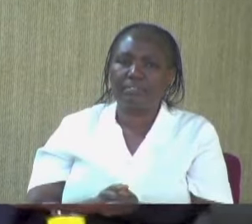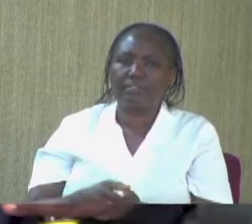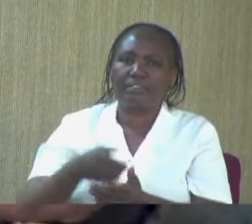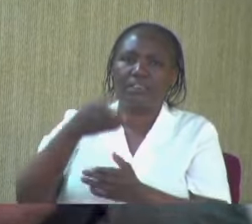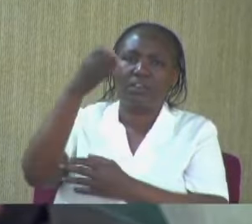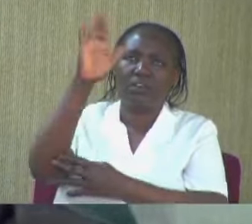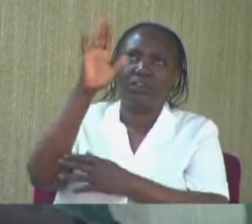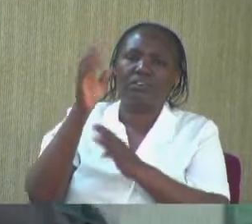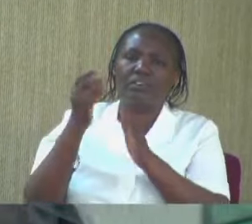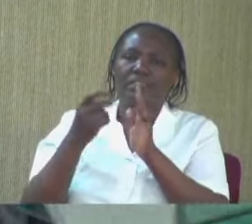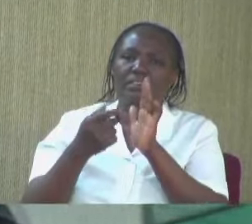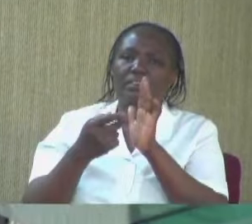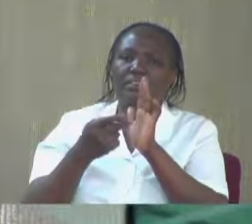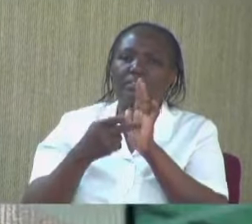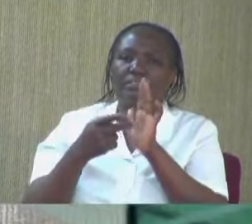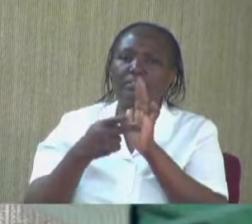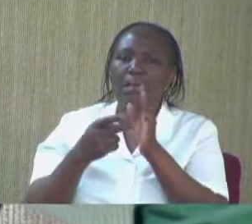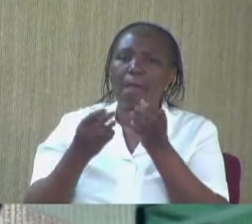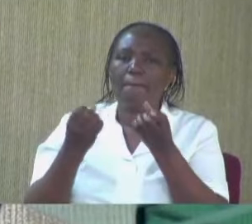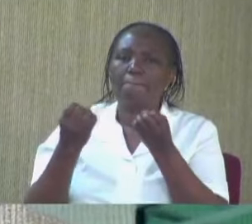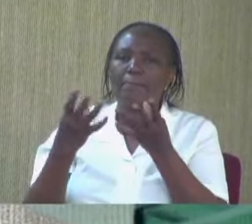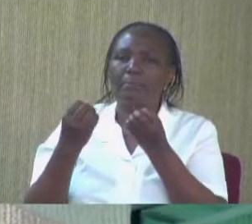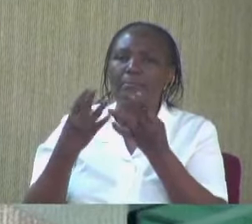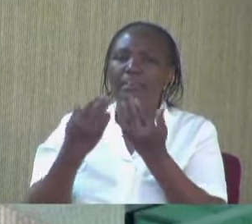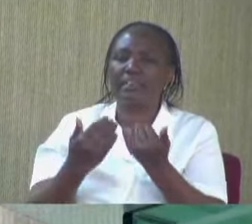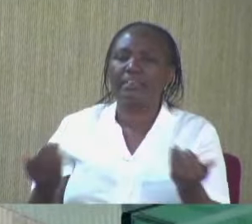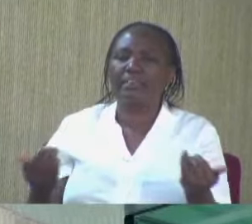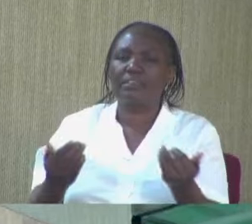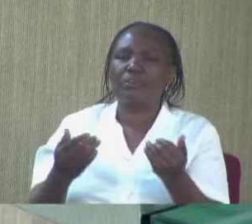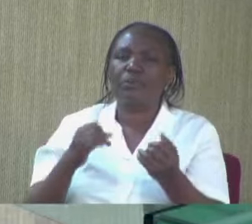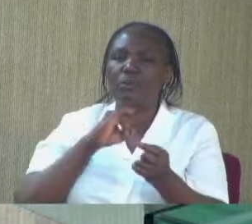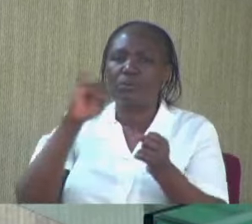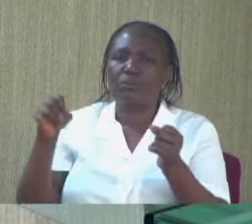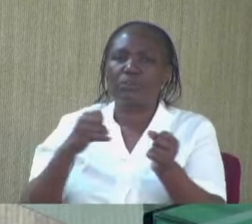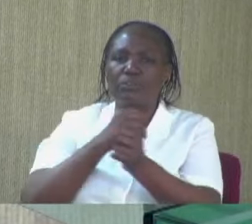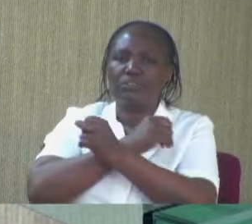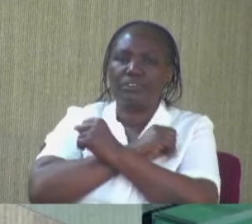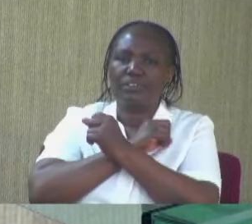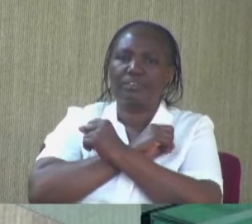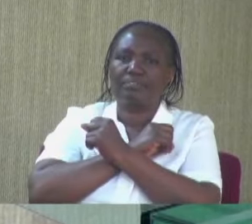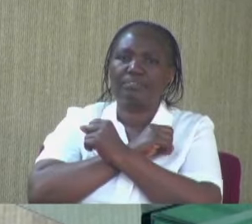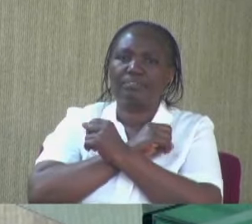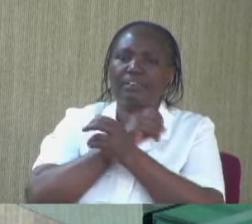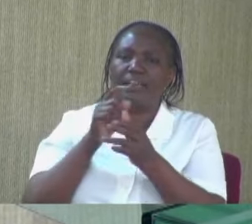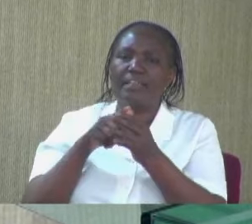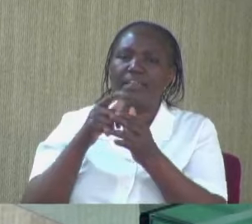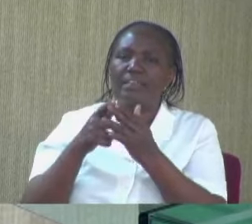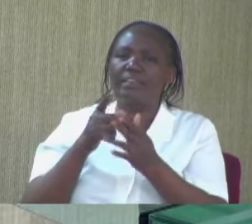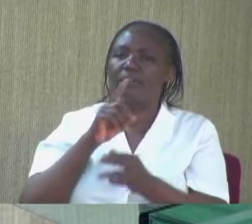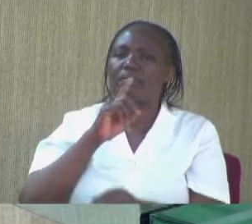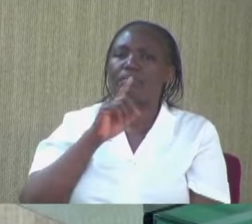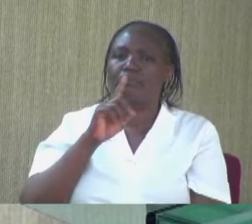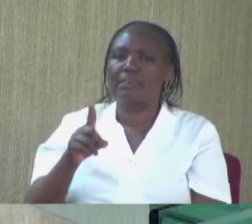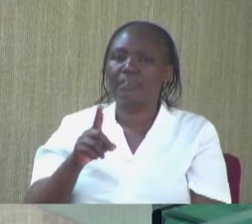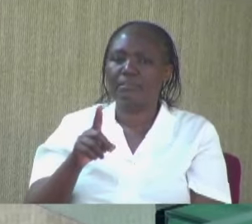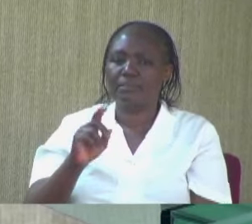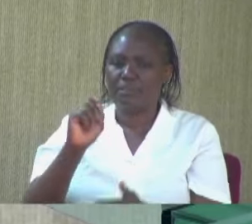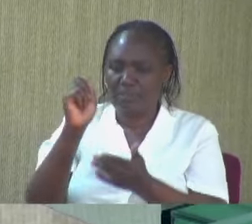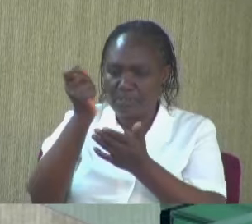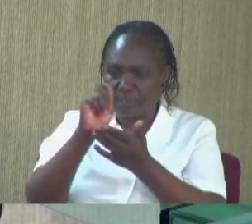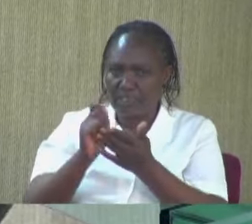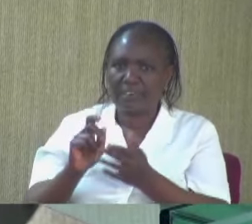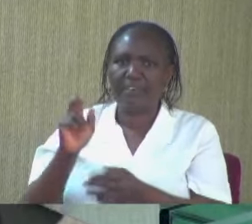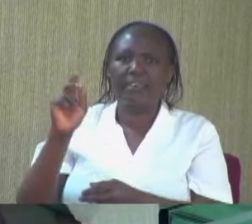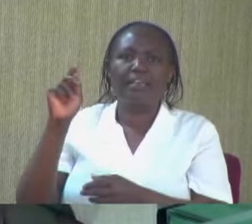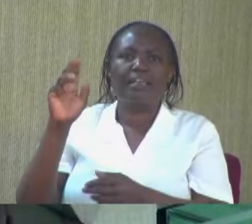God reveals so many things to John the Revelator, and then he commands him to write them in